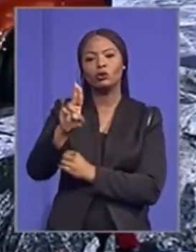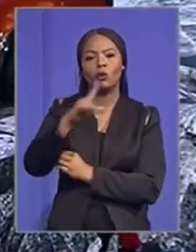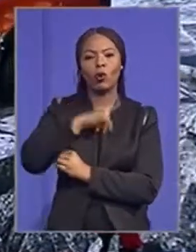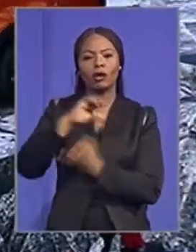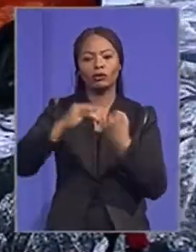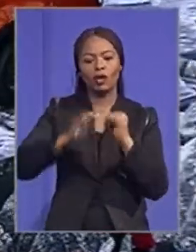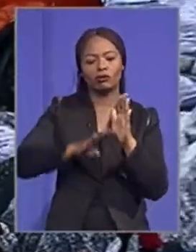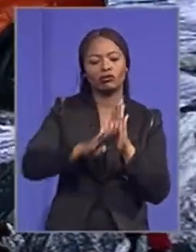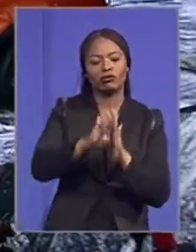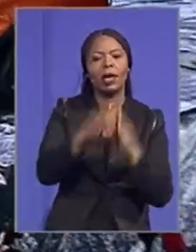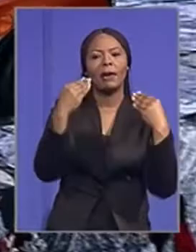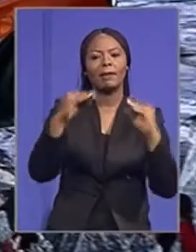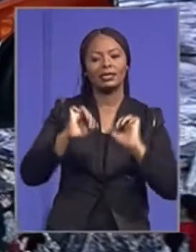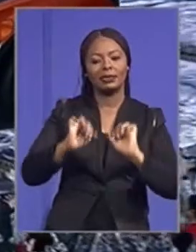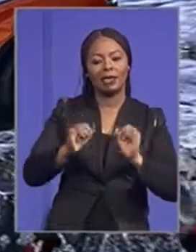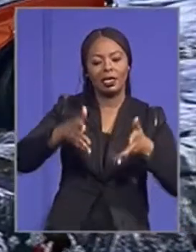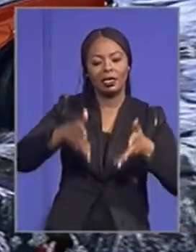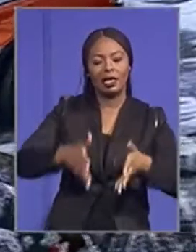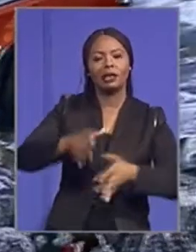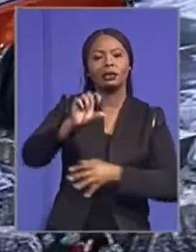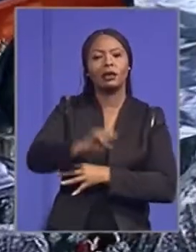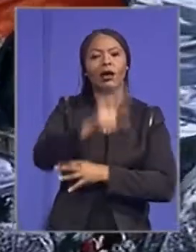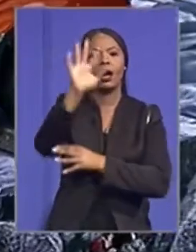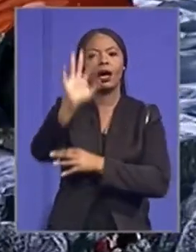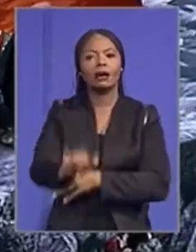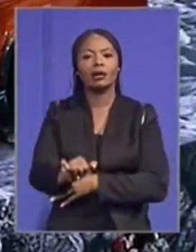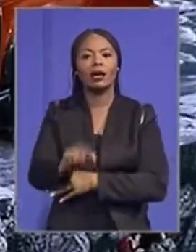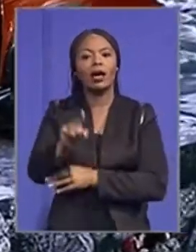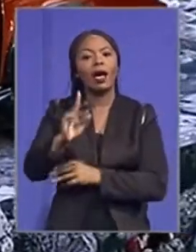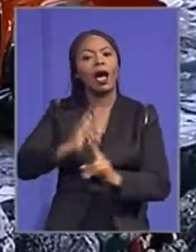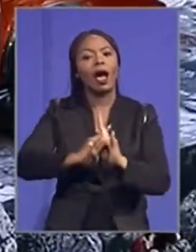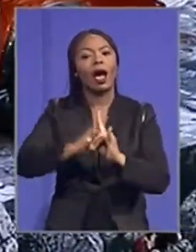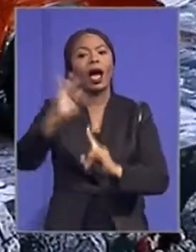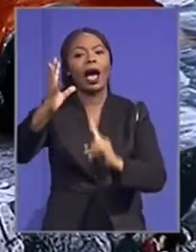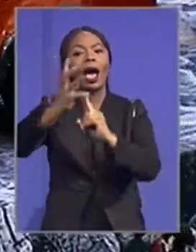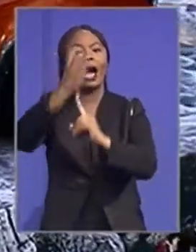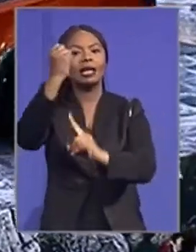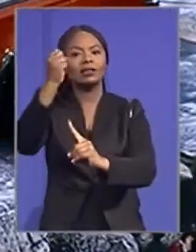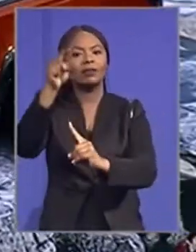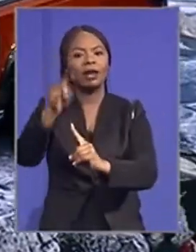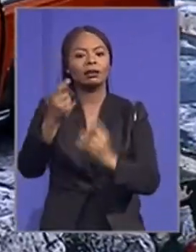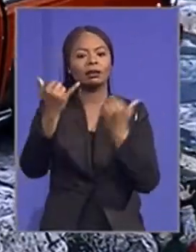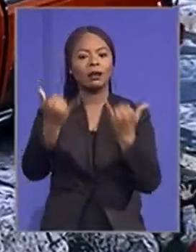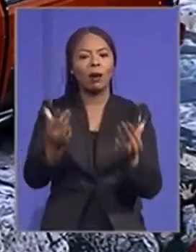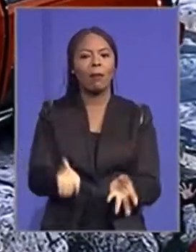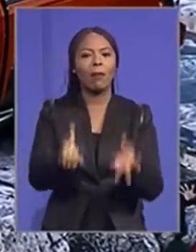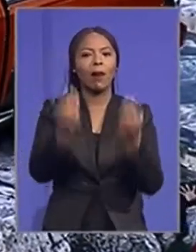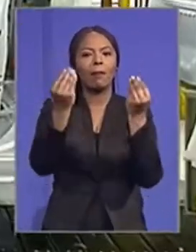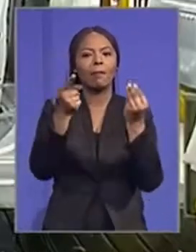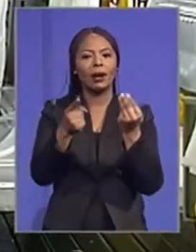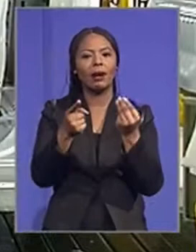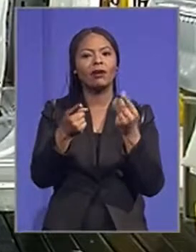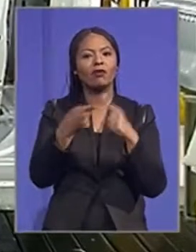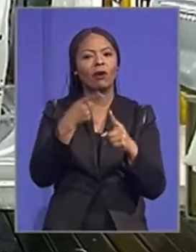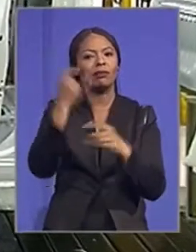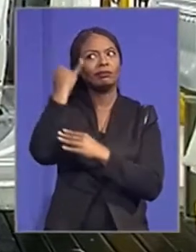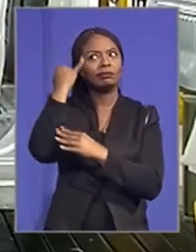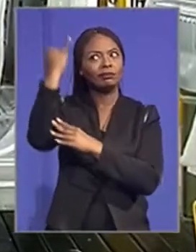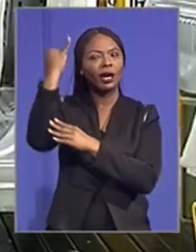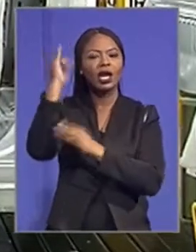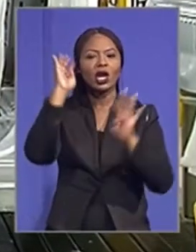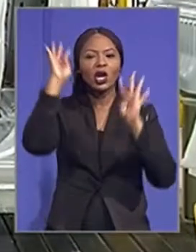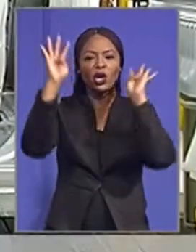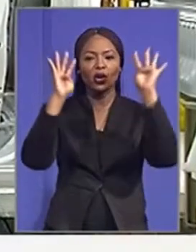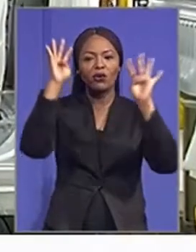Borwa. Ena ke engwe ya dikatlego tse fihlelletsweng ka lenaneo la naha la ntshetsopele ya tlhahiso ya makoloi.